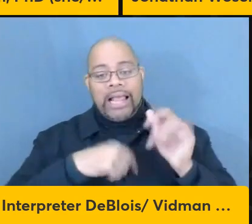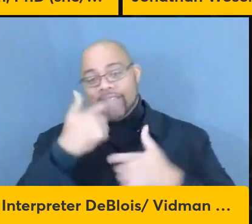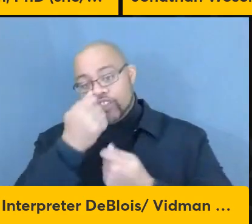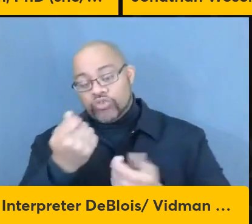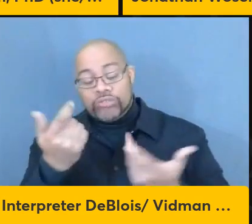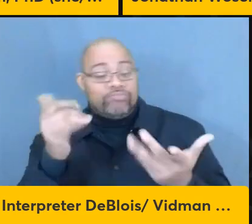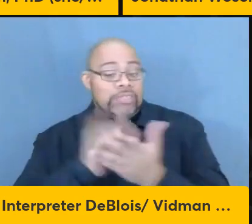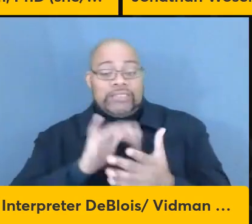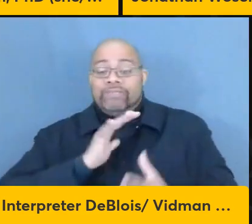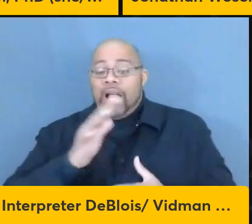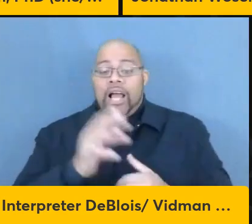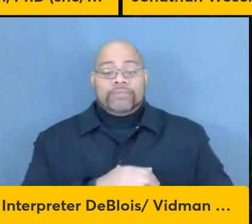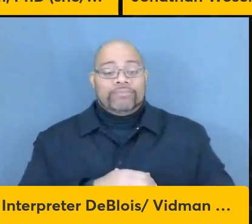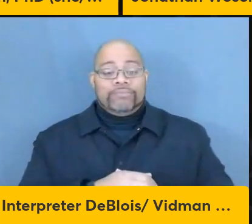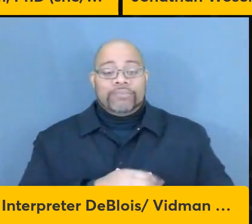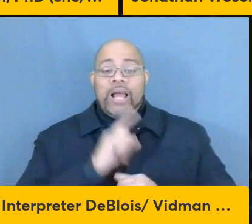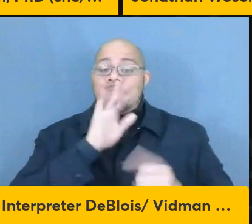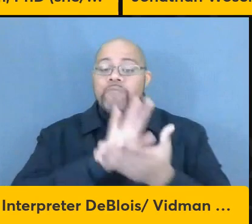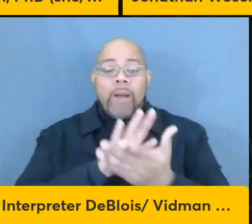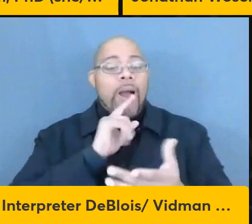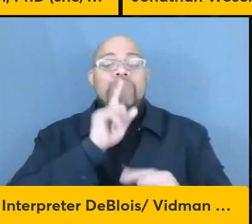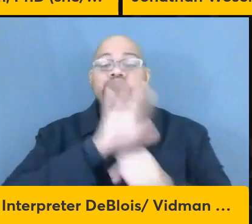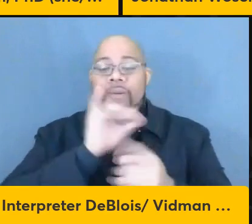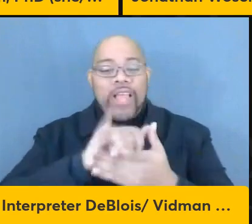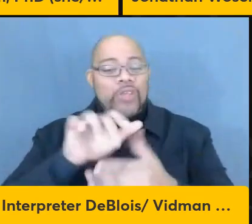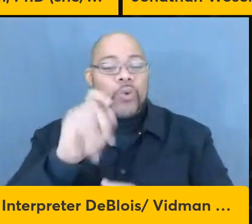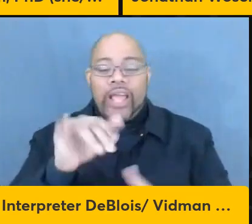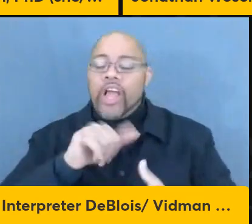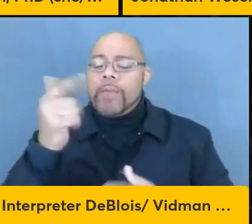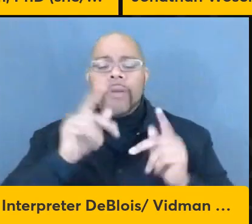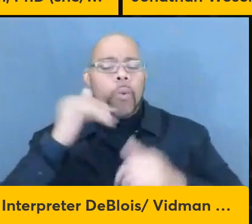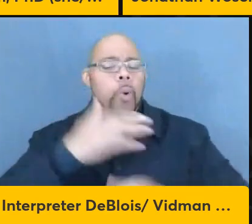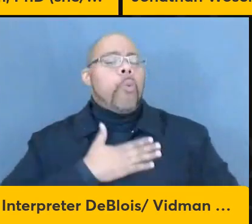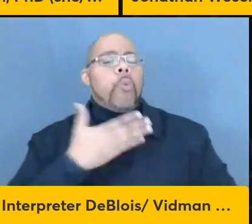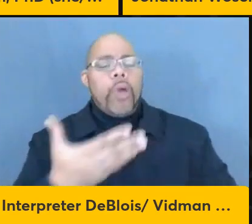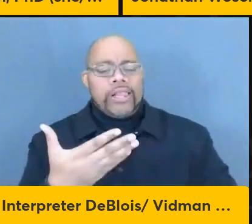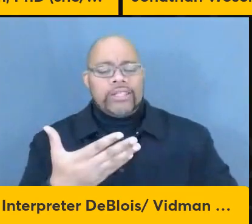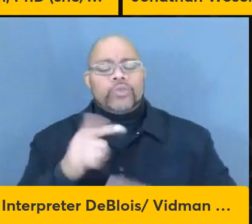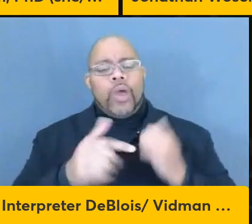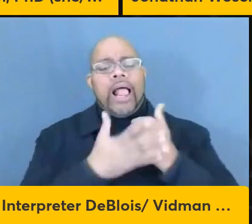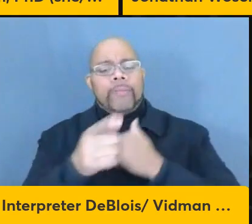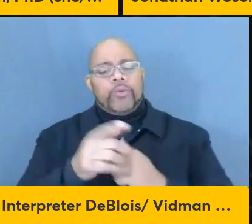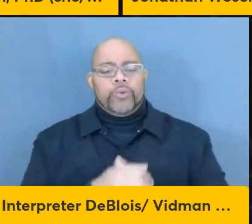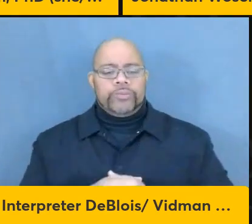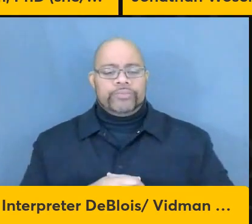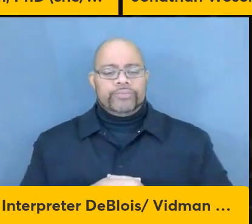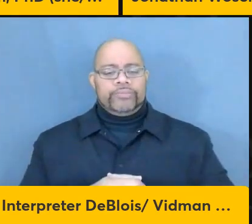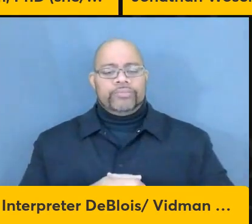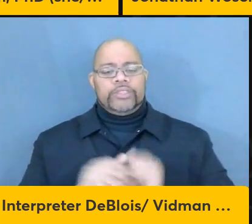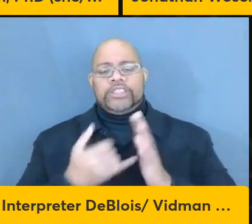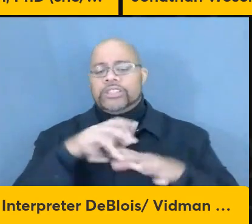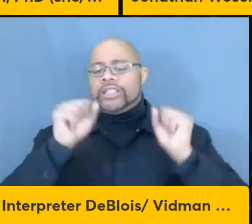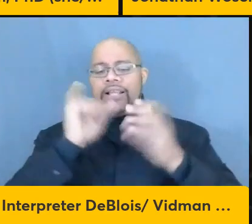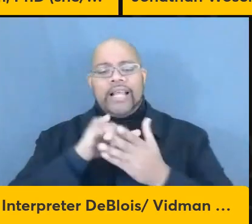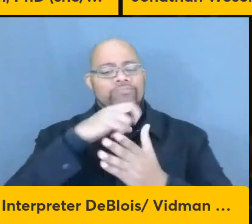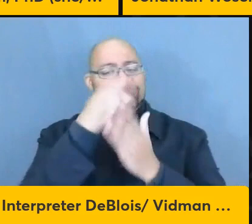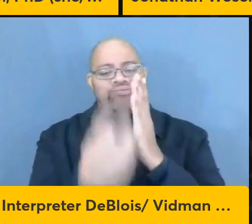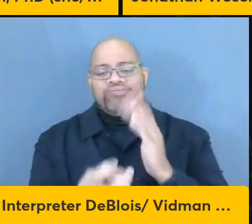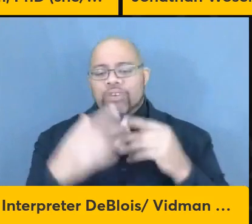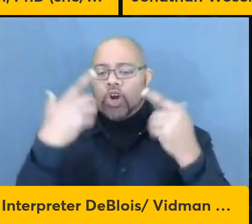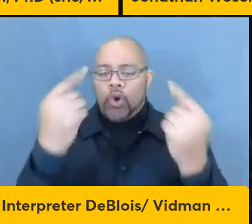that's okay. I promise you that's okay. There's other people that would be willing to help you out. So just take that plunge.